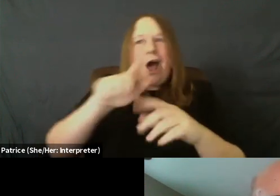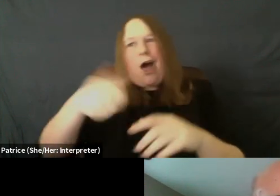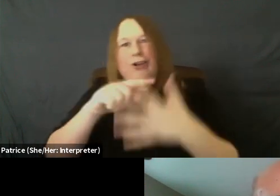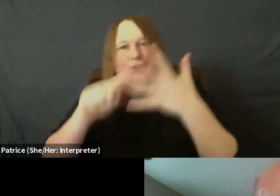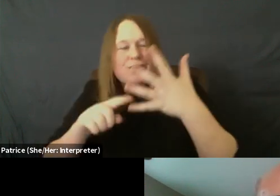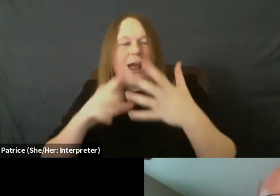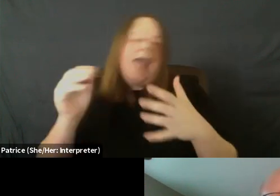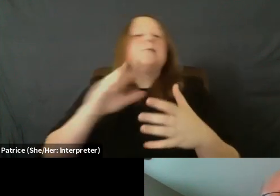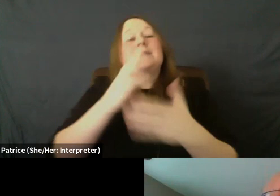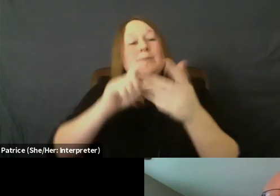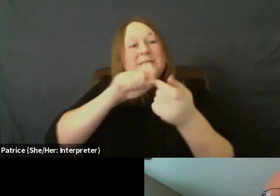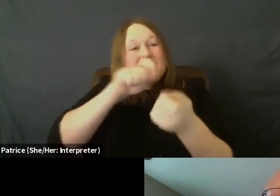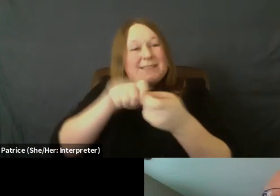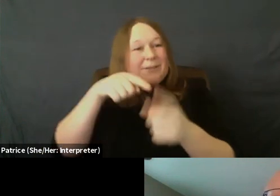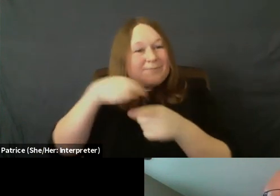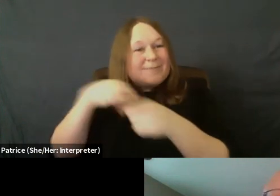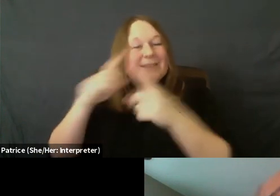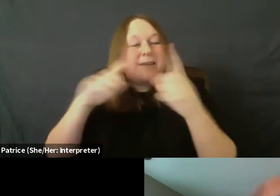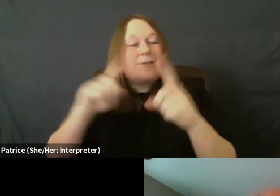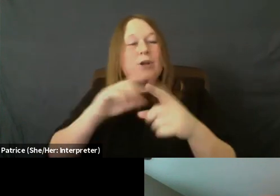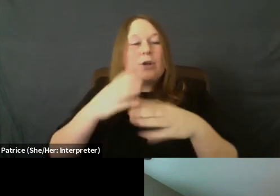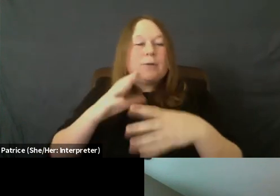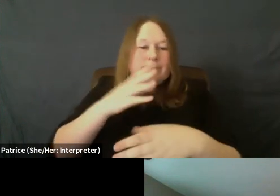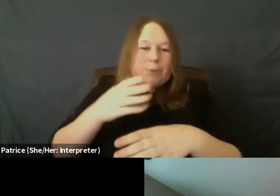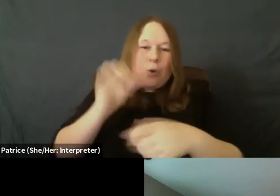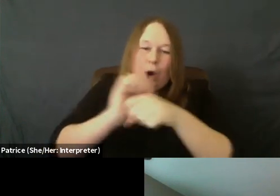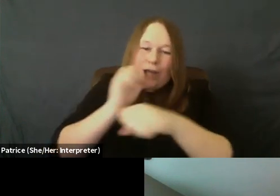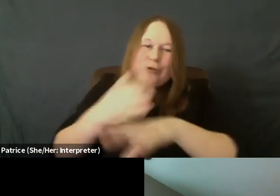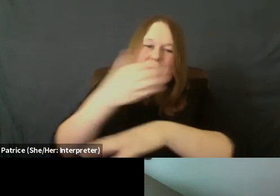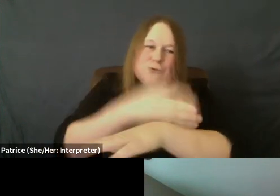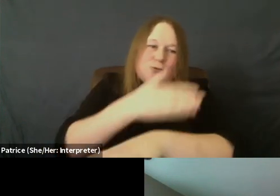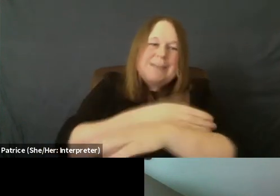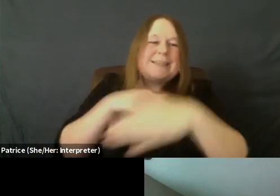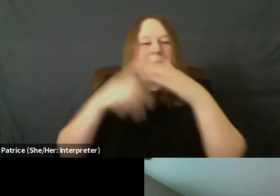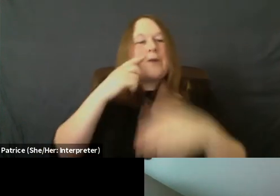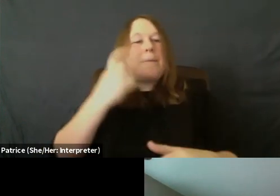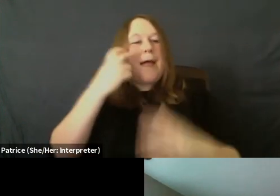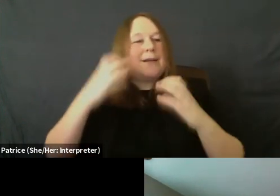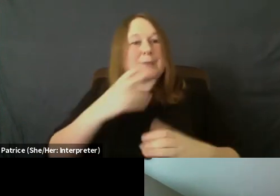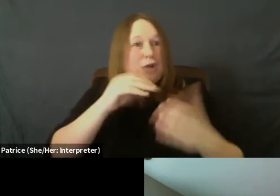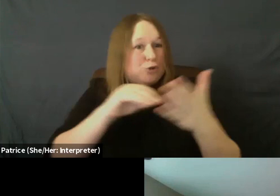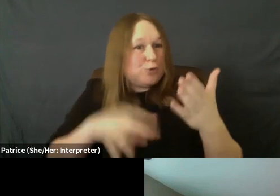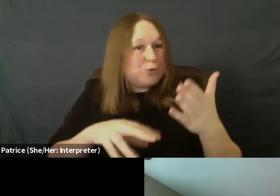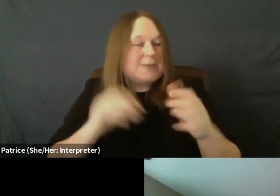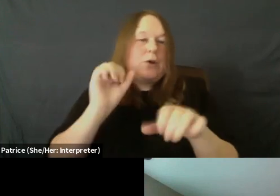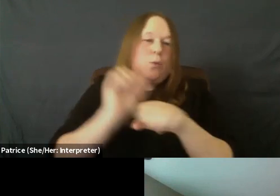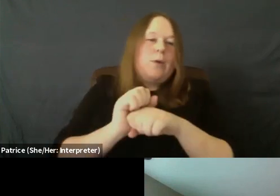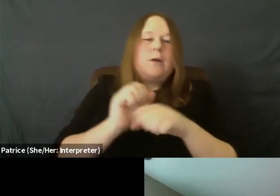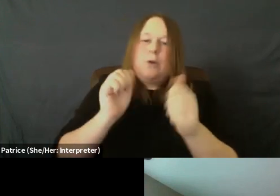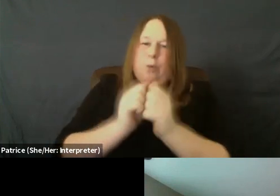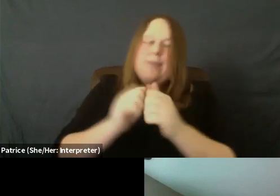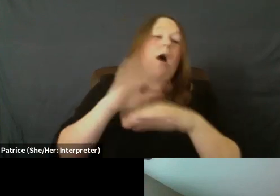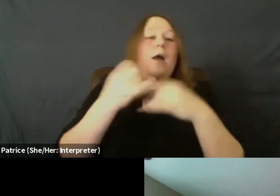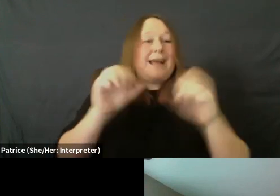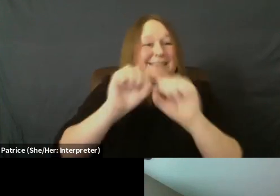some of her specific successes include working to increase accessibility for blind customers and students with online systems